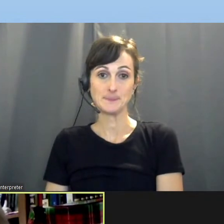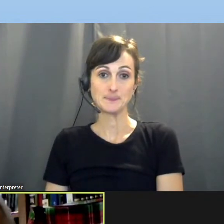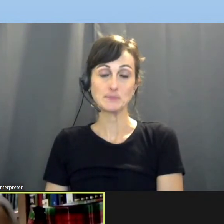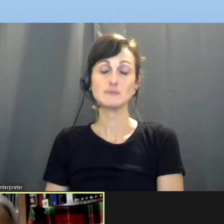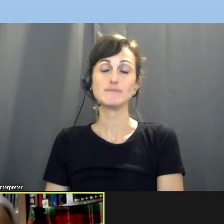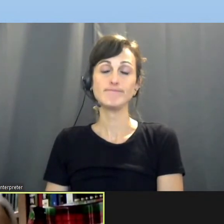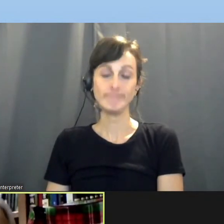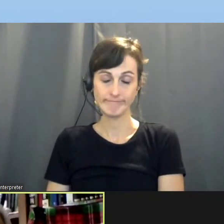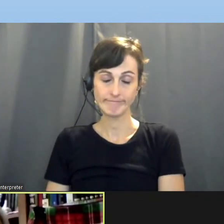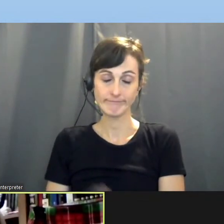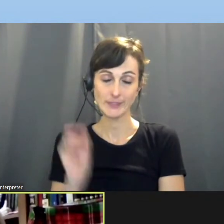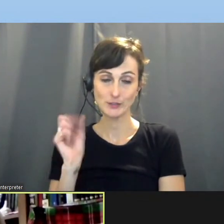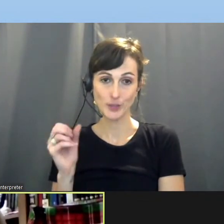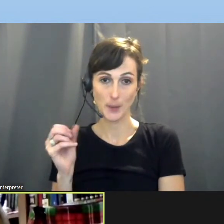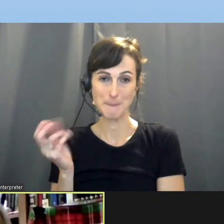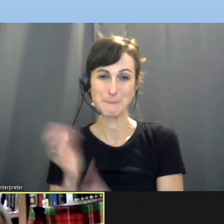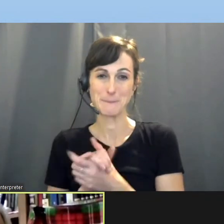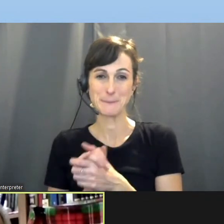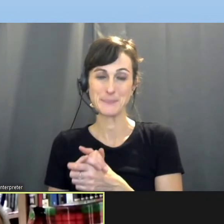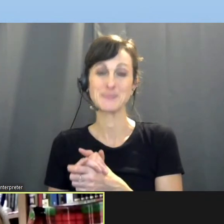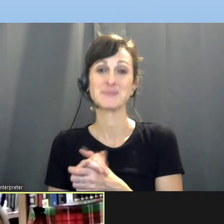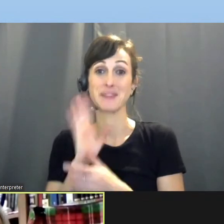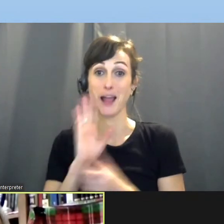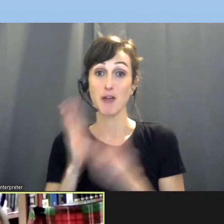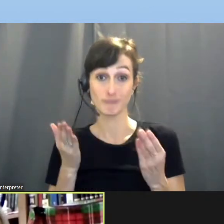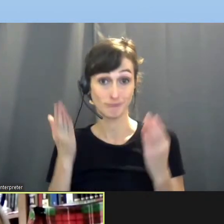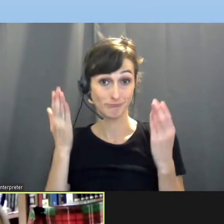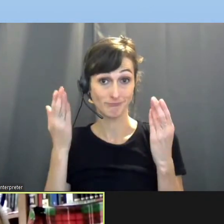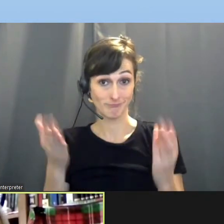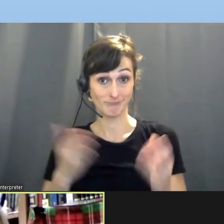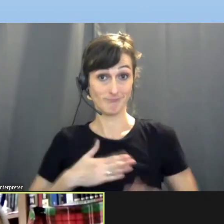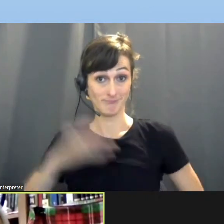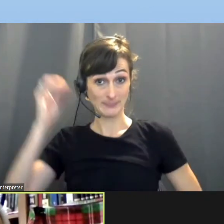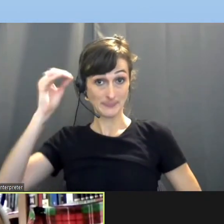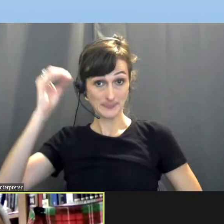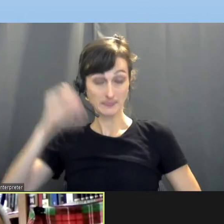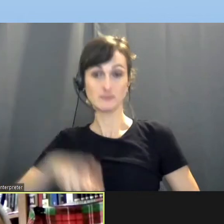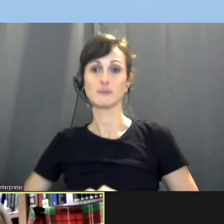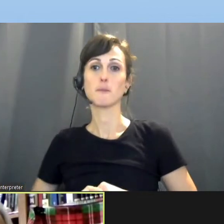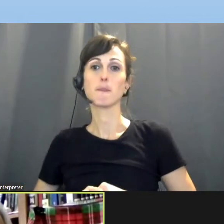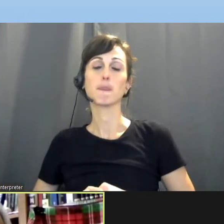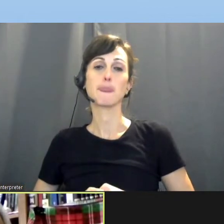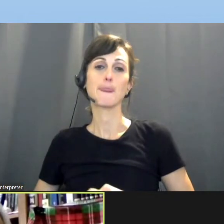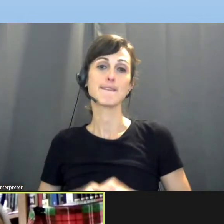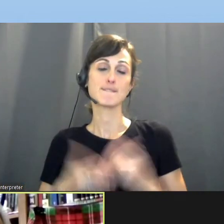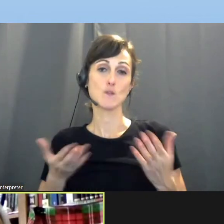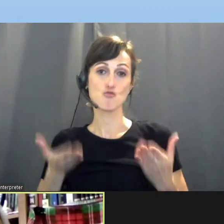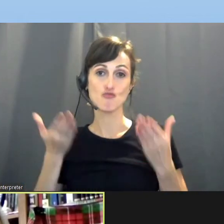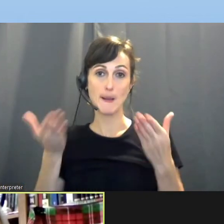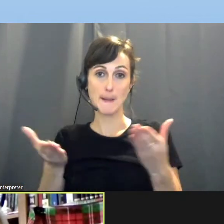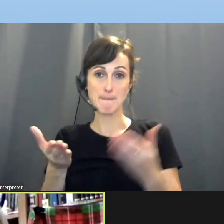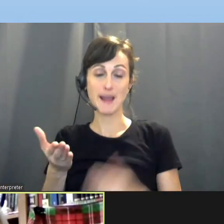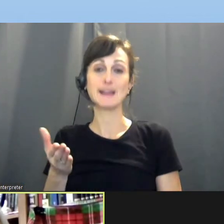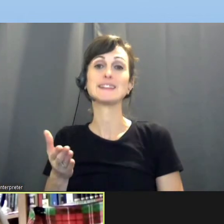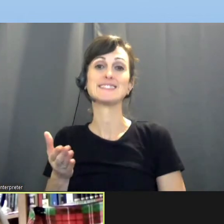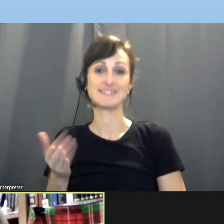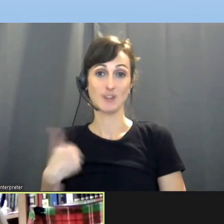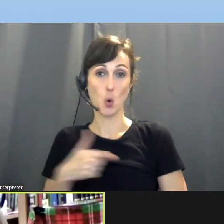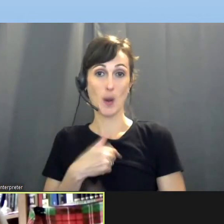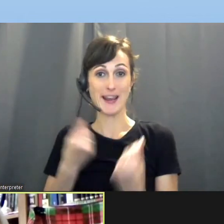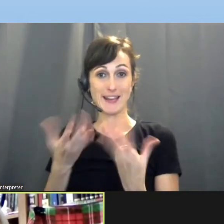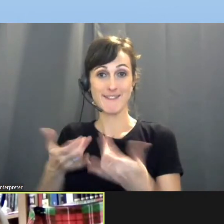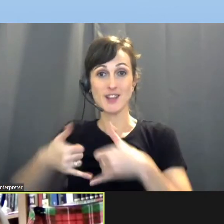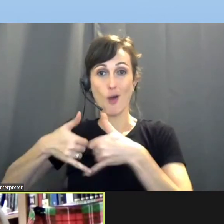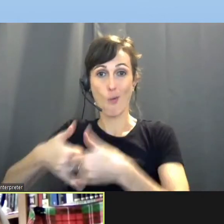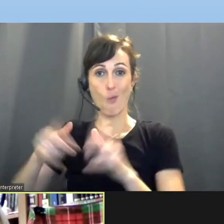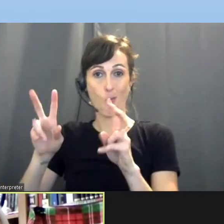So I'll make this recommendation. We recommend that McLennan County grant the award for hot